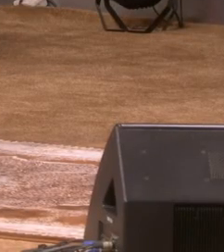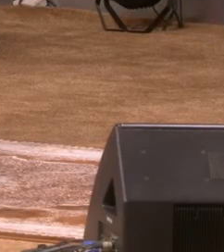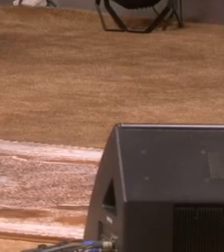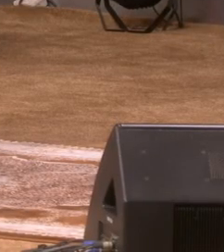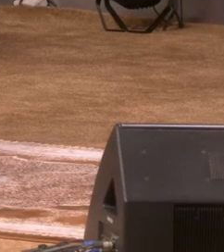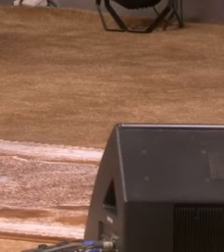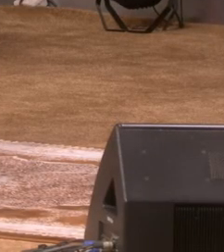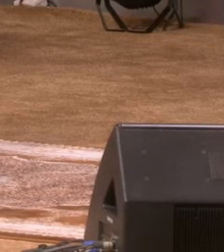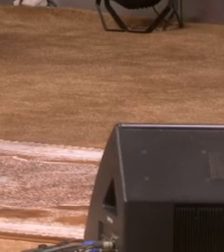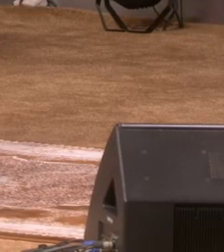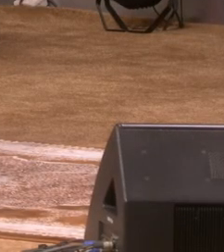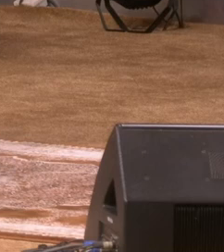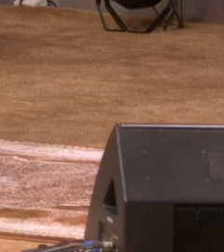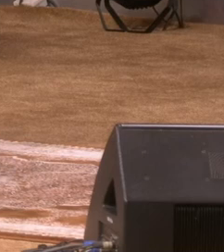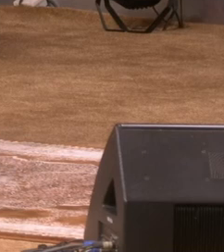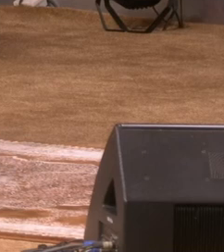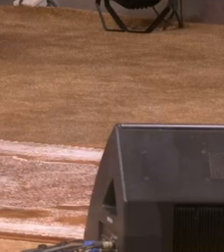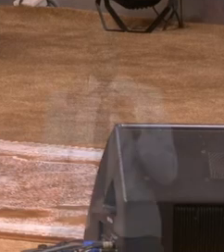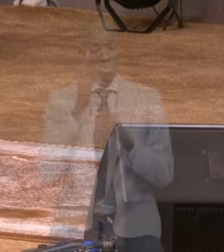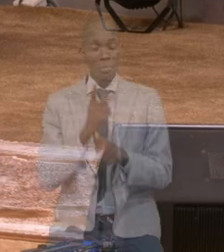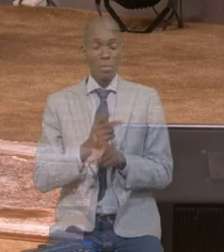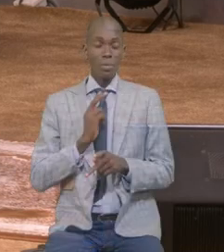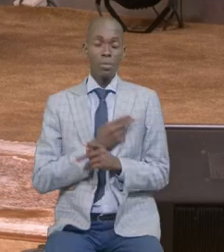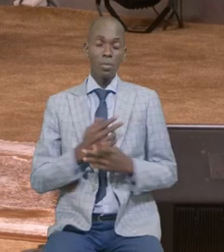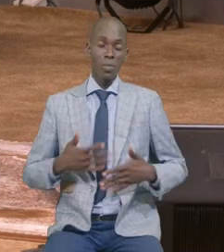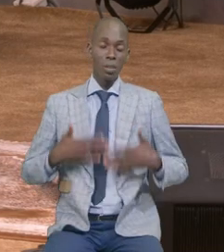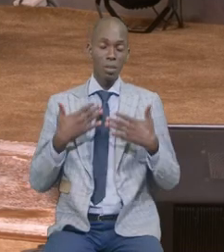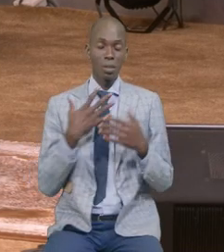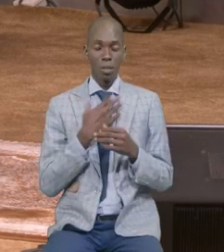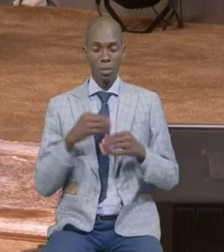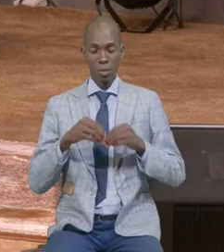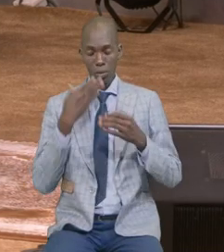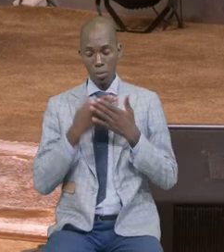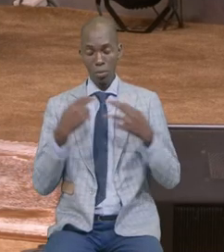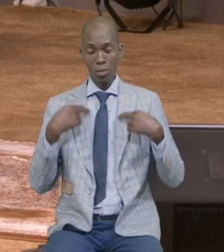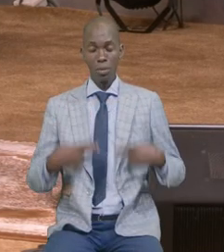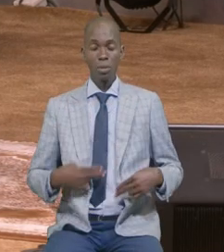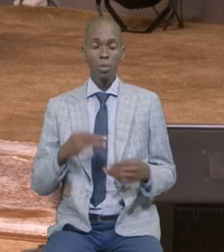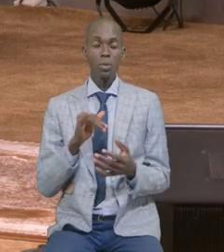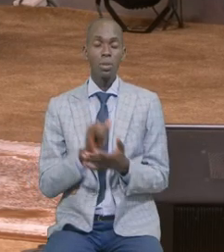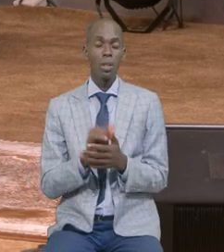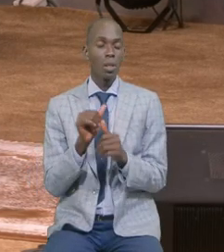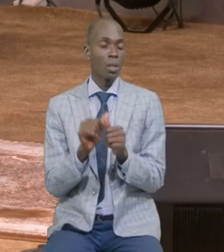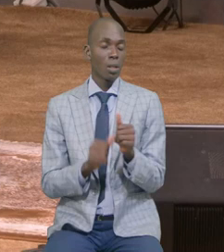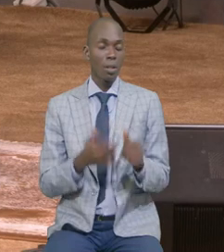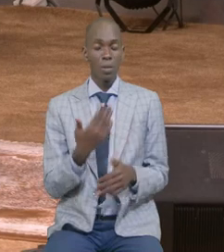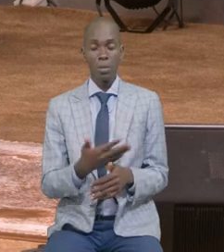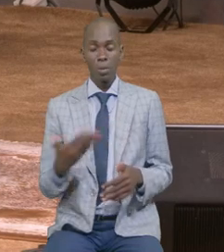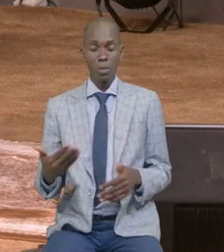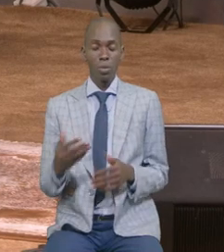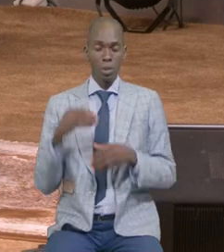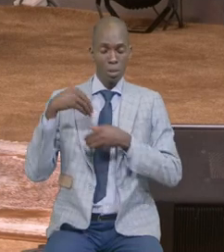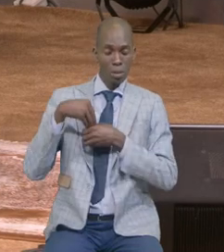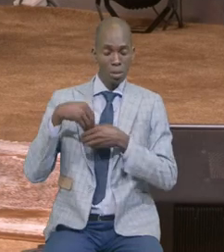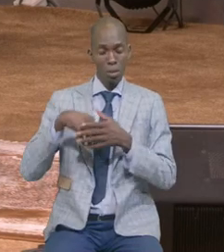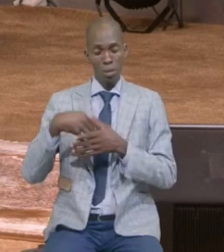hands upon our lives. Thank you for keeping us alive and healthy so that everything within,